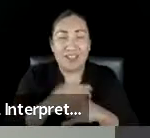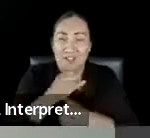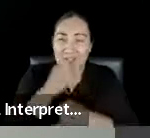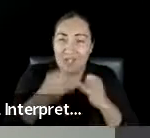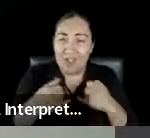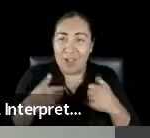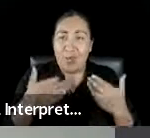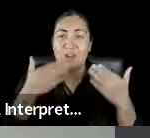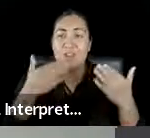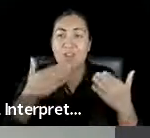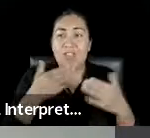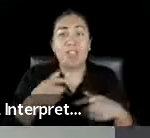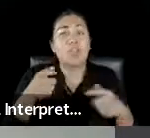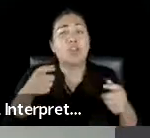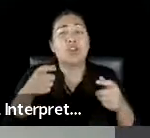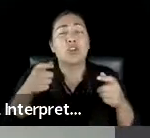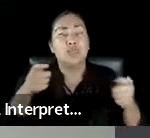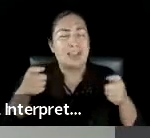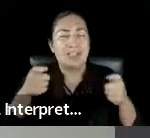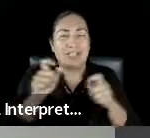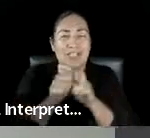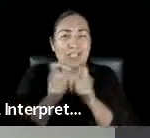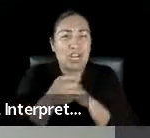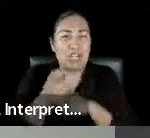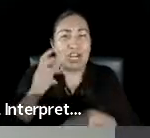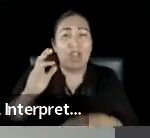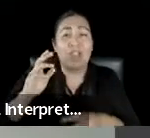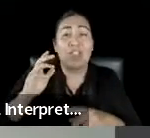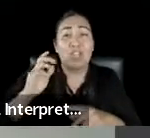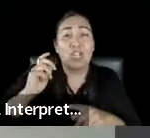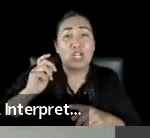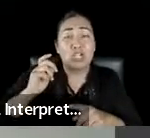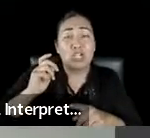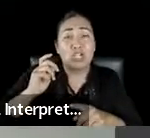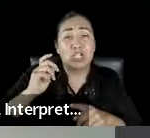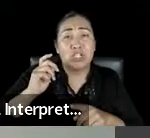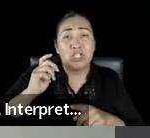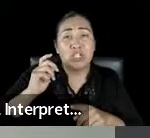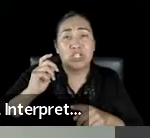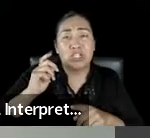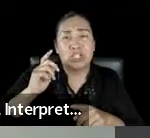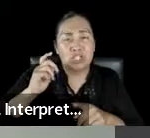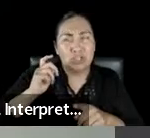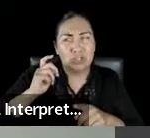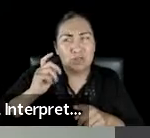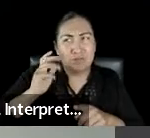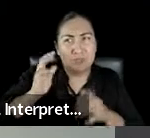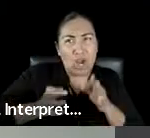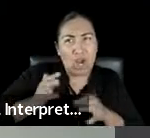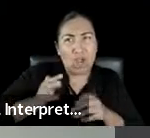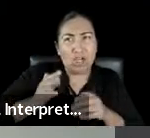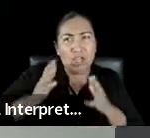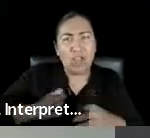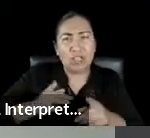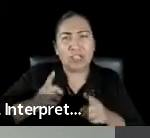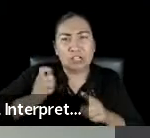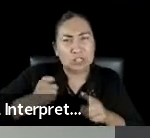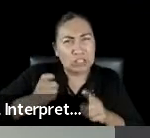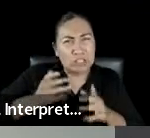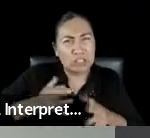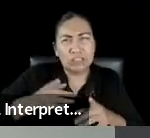thank Directing Change and the judges for all the possibilities and giving students an opportunity to talk about these issues and sharing our